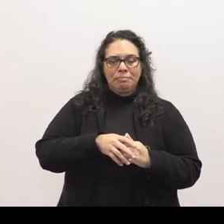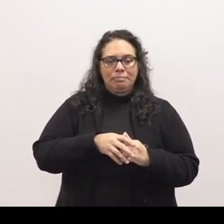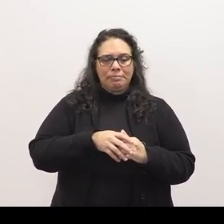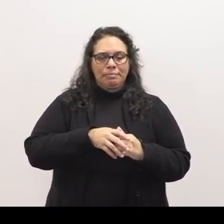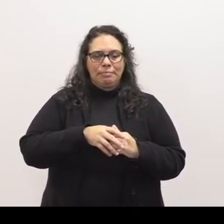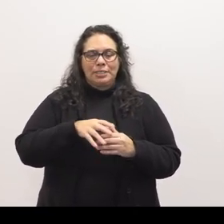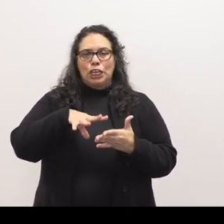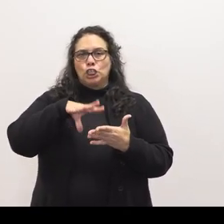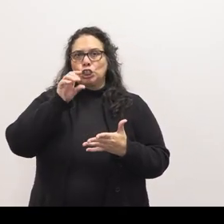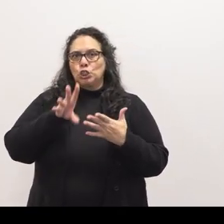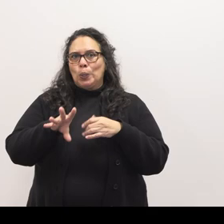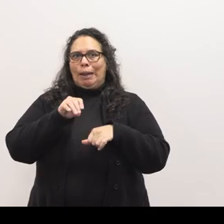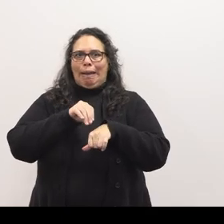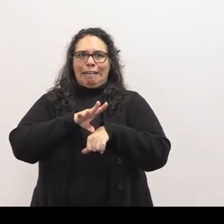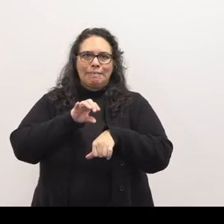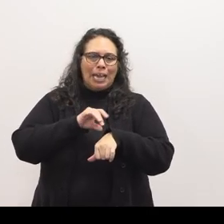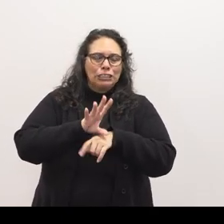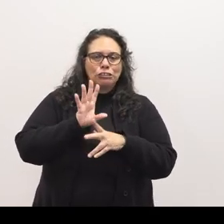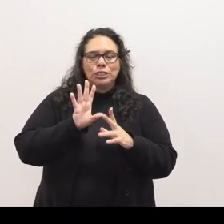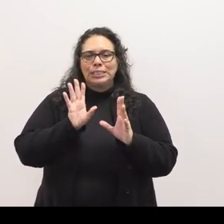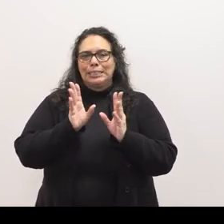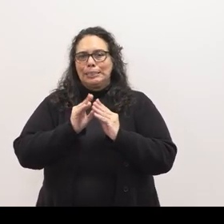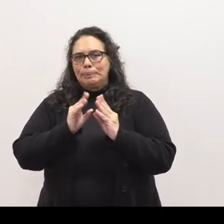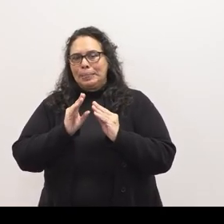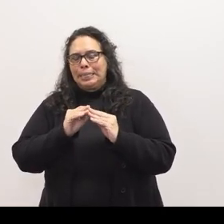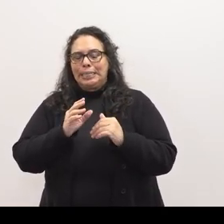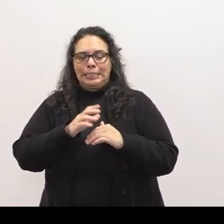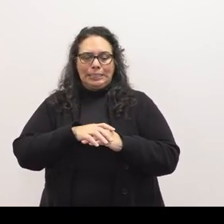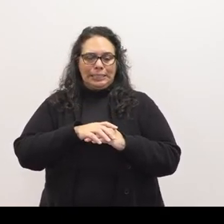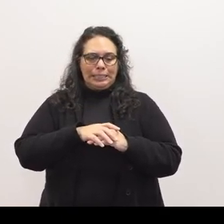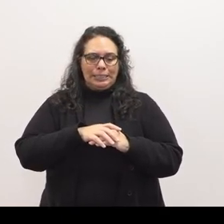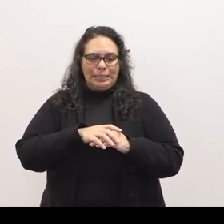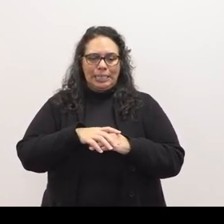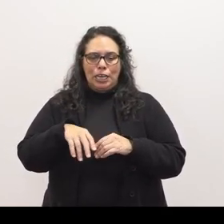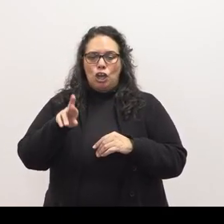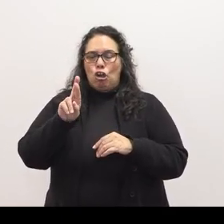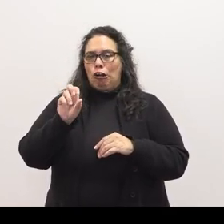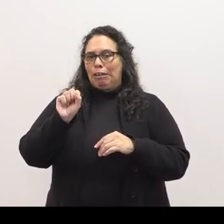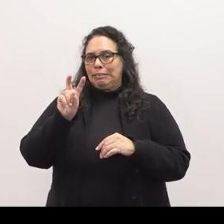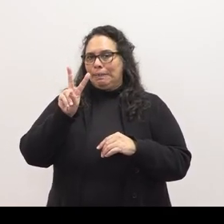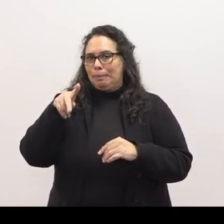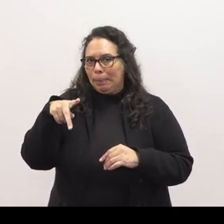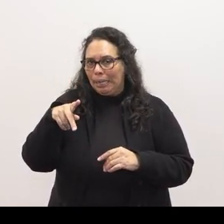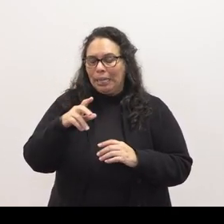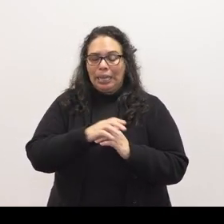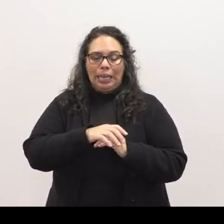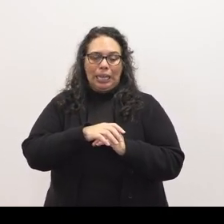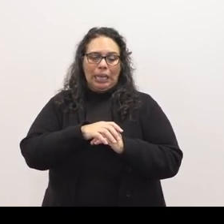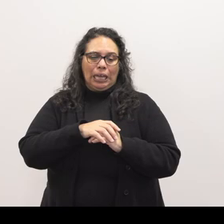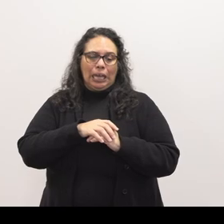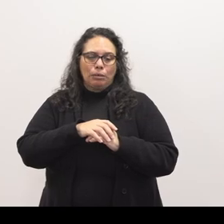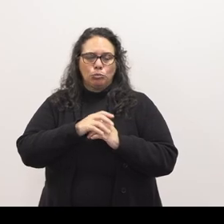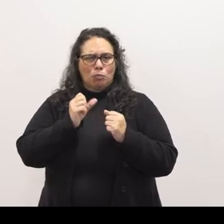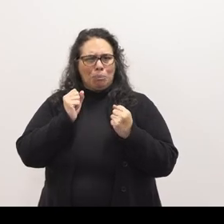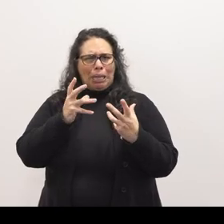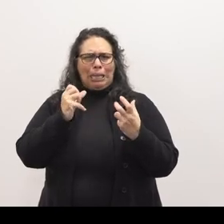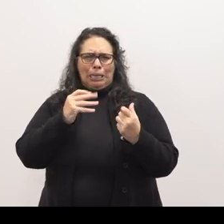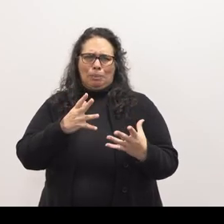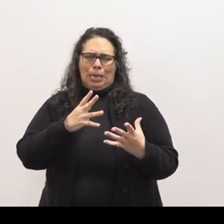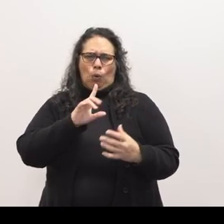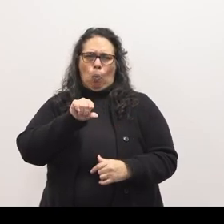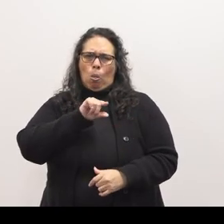student advisory committees, which is Dr. Baker's RSVP group, parent connection. So we have rich qualitative data